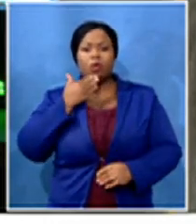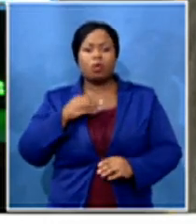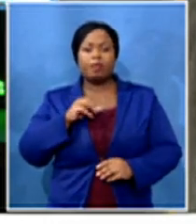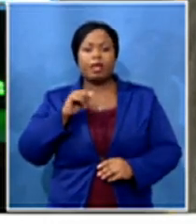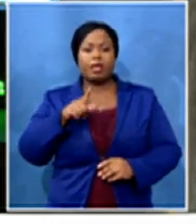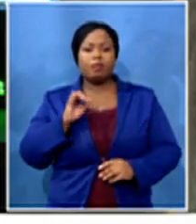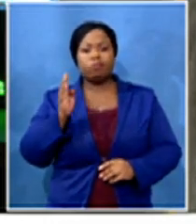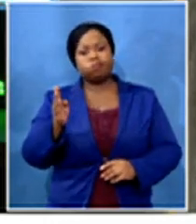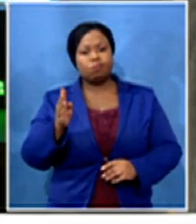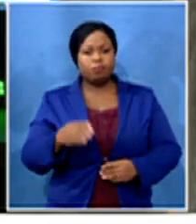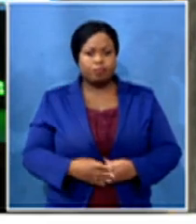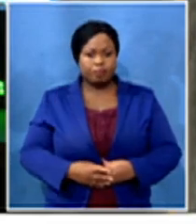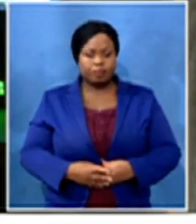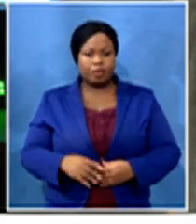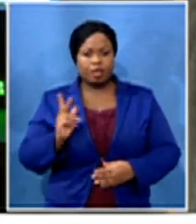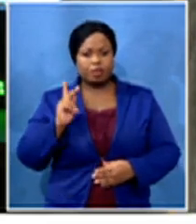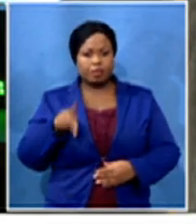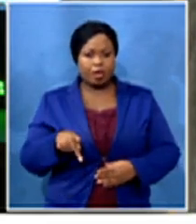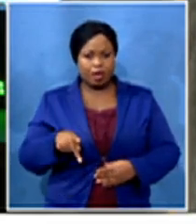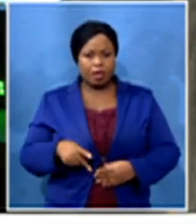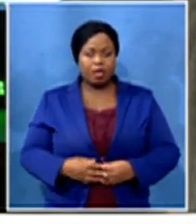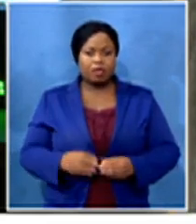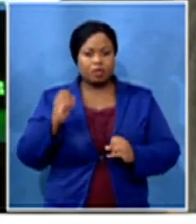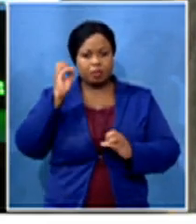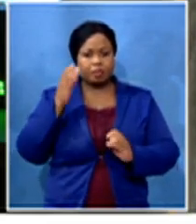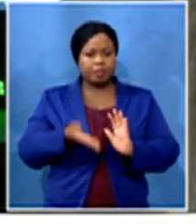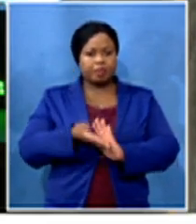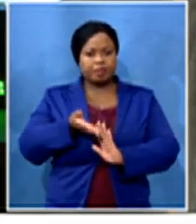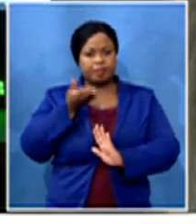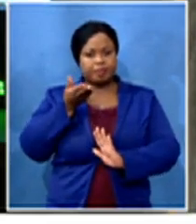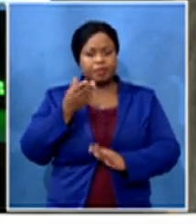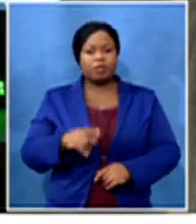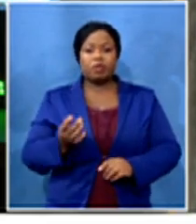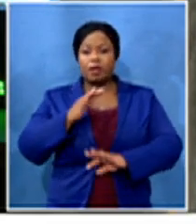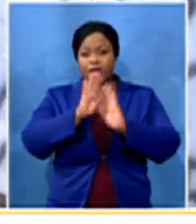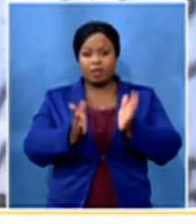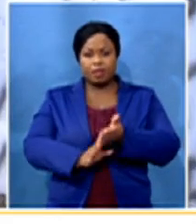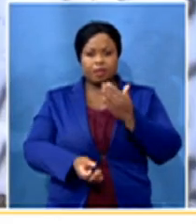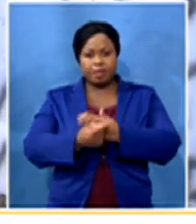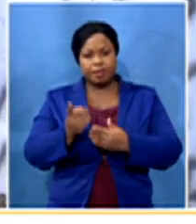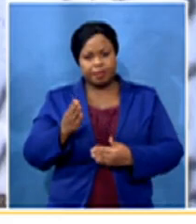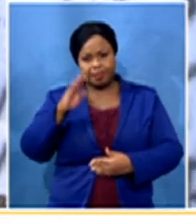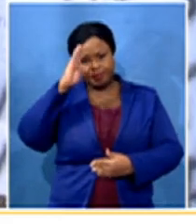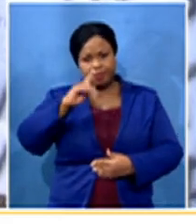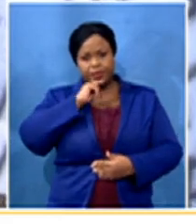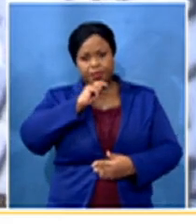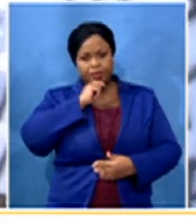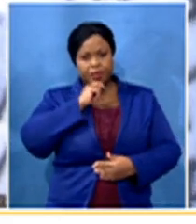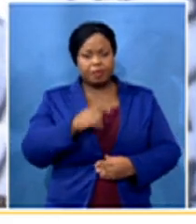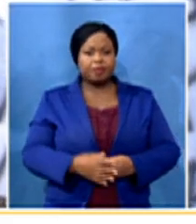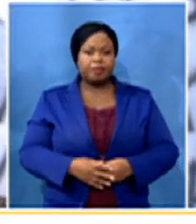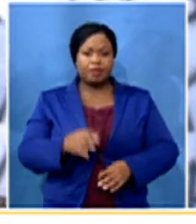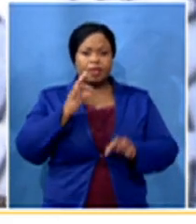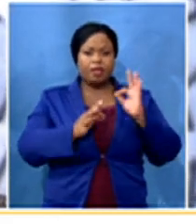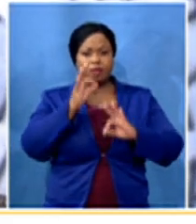Mthethwa, is in Kempton Park. She's there to give us an update as to what's happening. Mbalenhle, good morning to you. Give us an update. I can